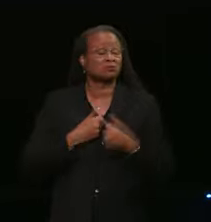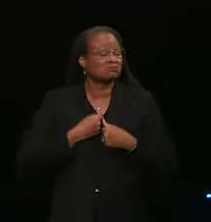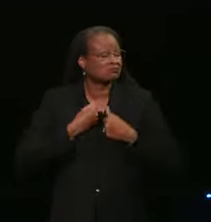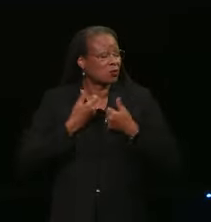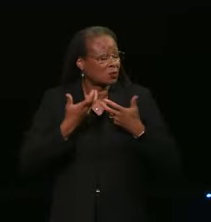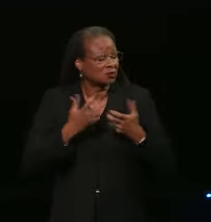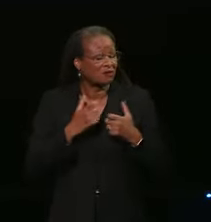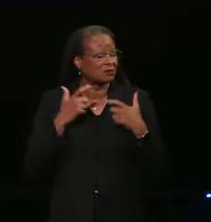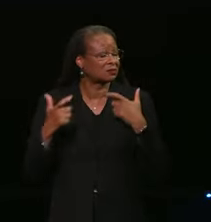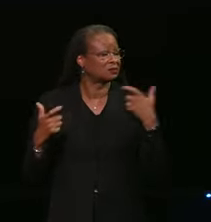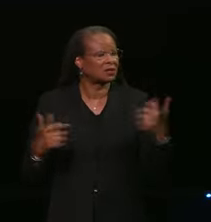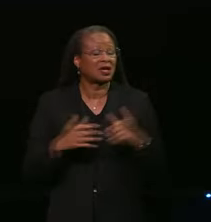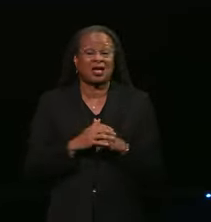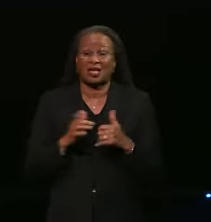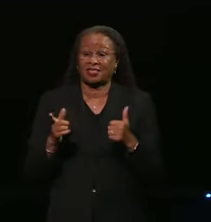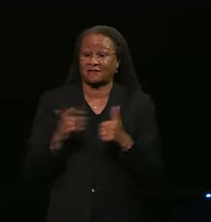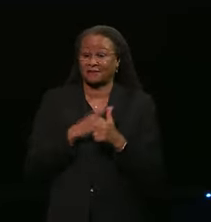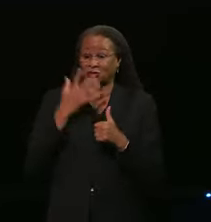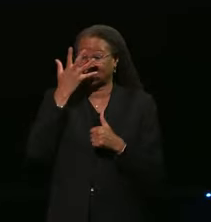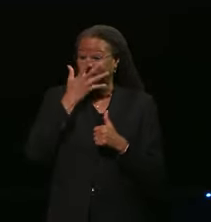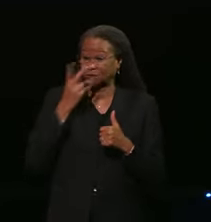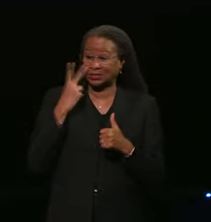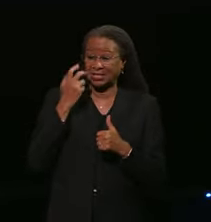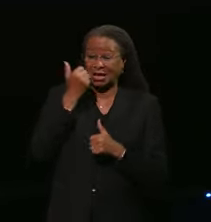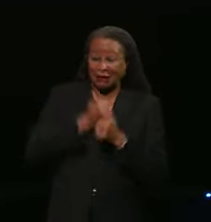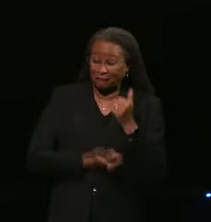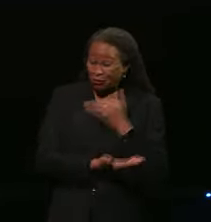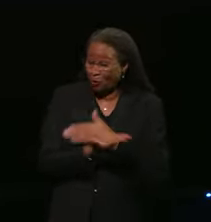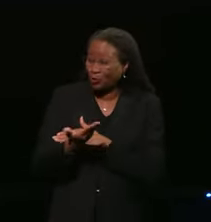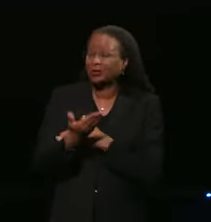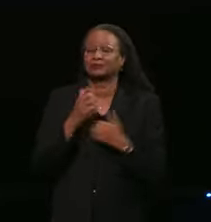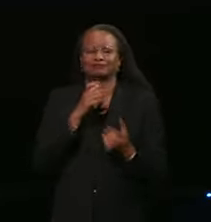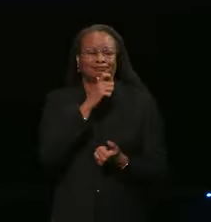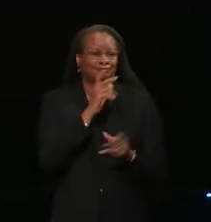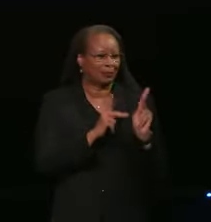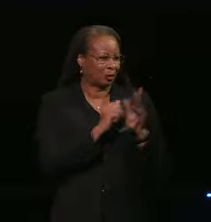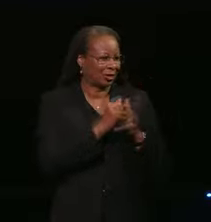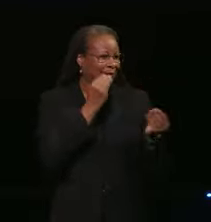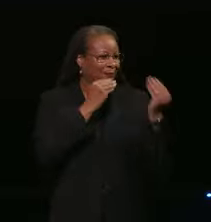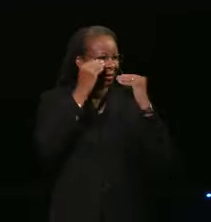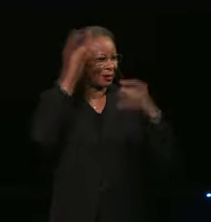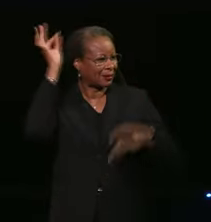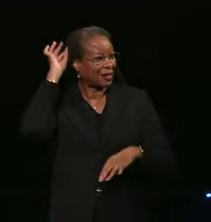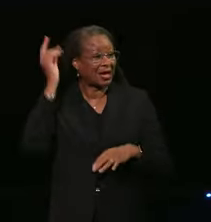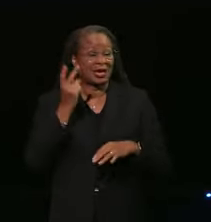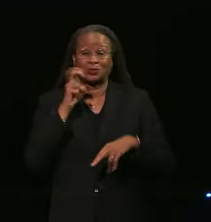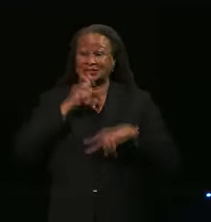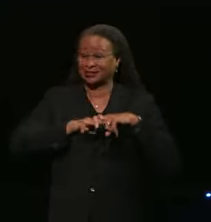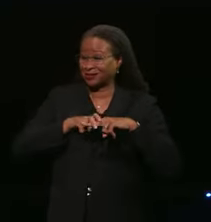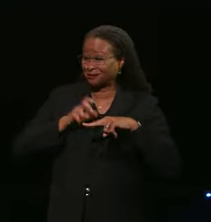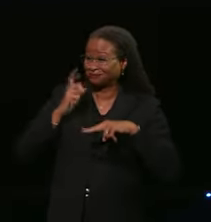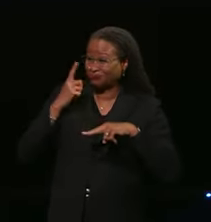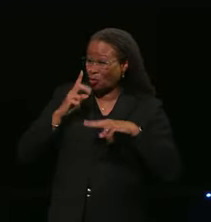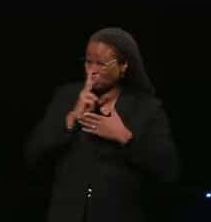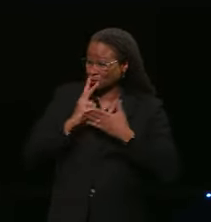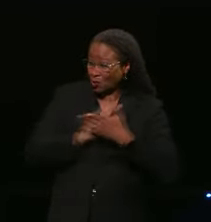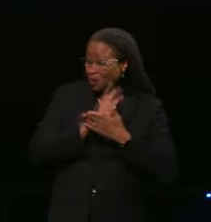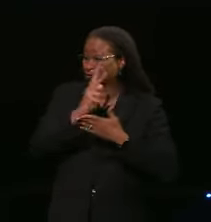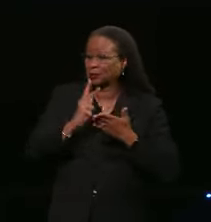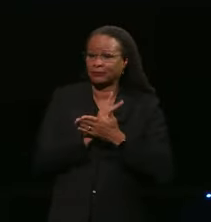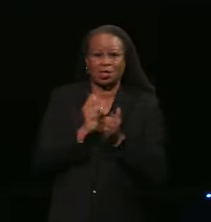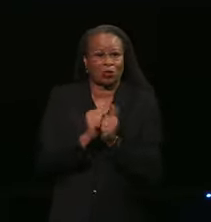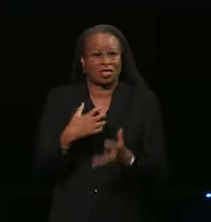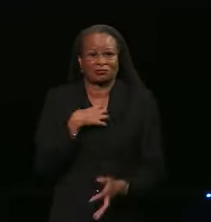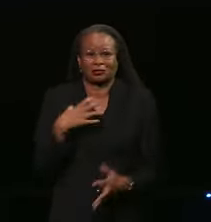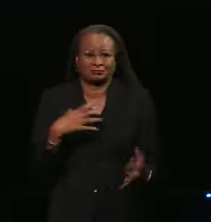they were the first faces we see every morning. And we sit there for about 2 or 3 hours maybe without complaining.